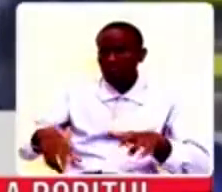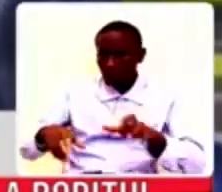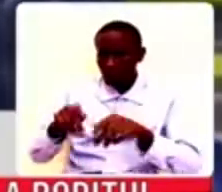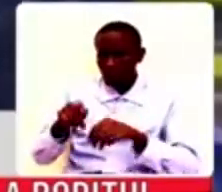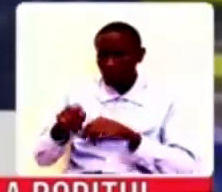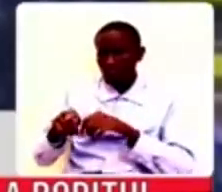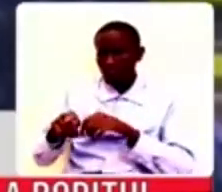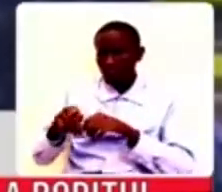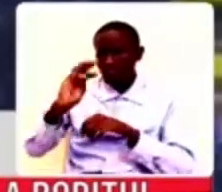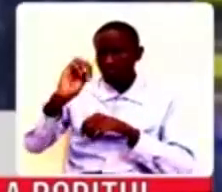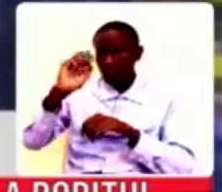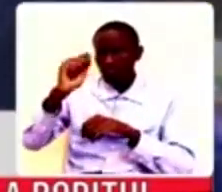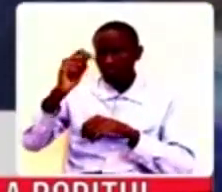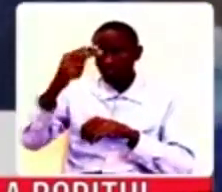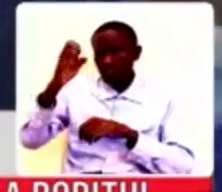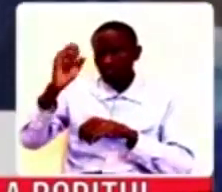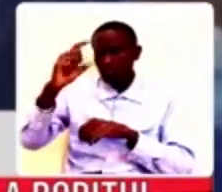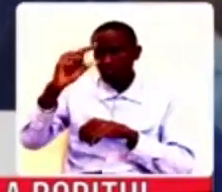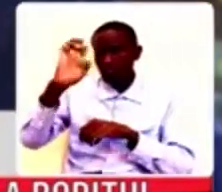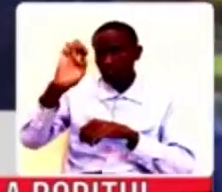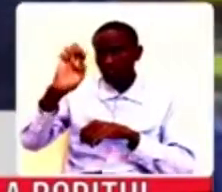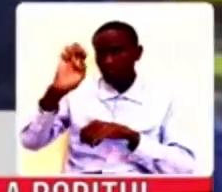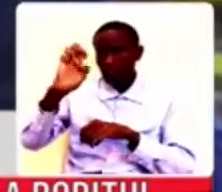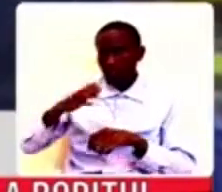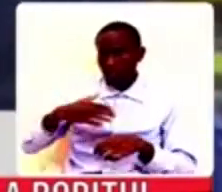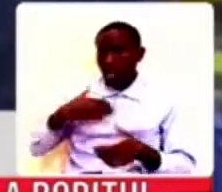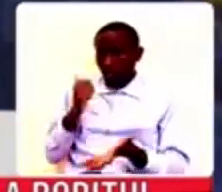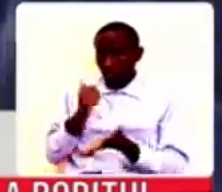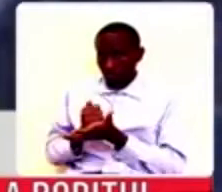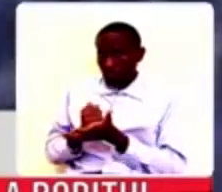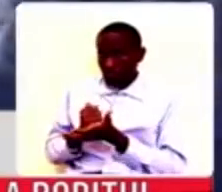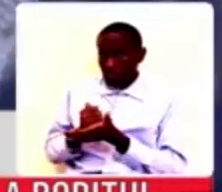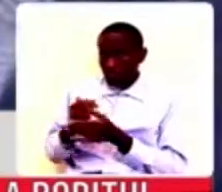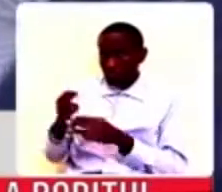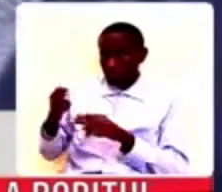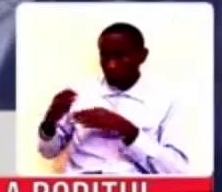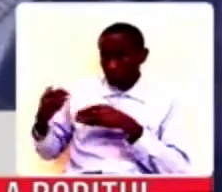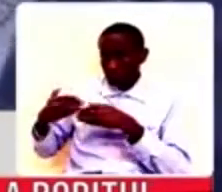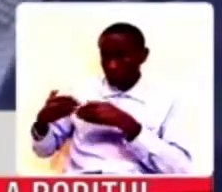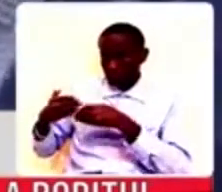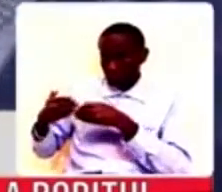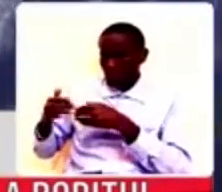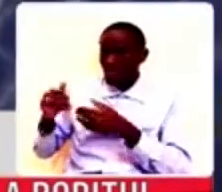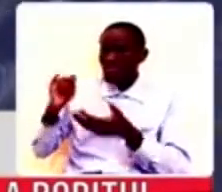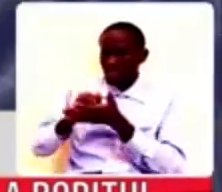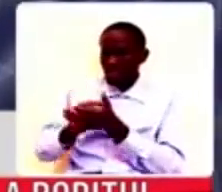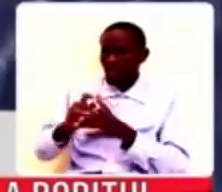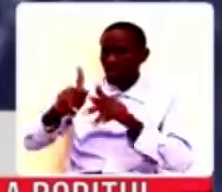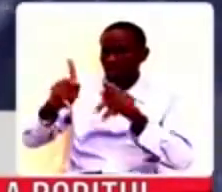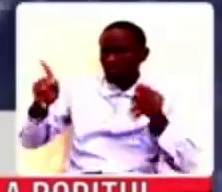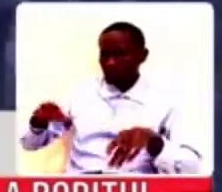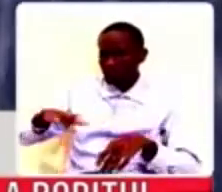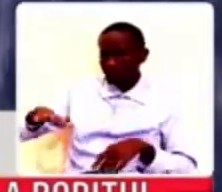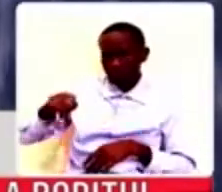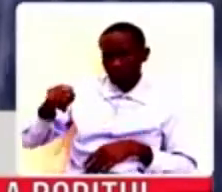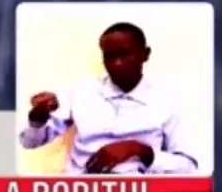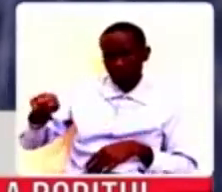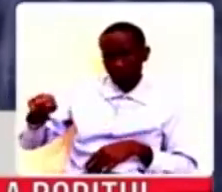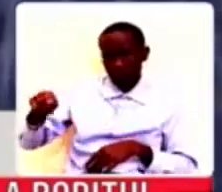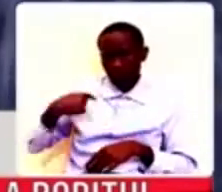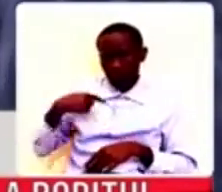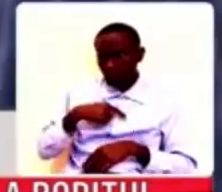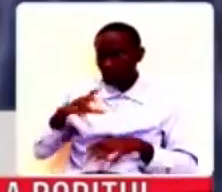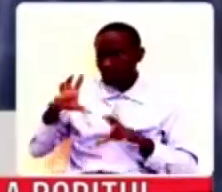a few plots from my own kwacha office that plot which we went in 2018